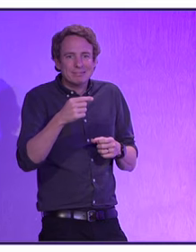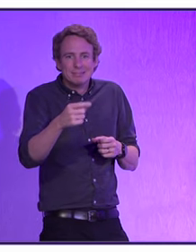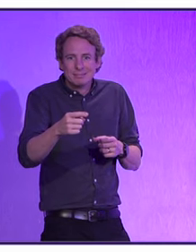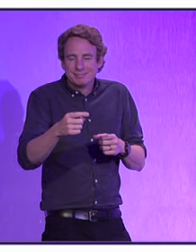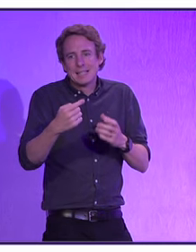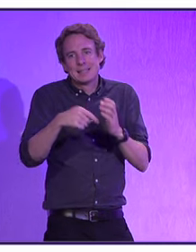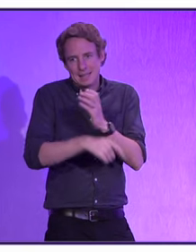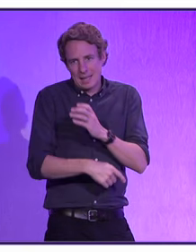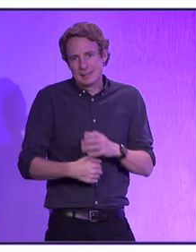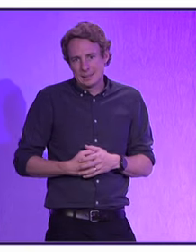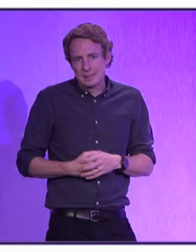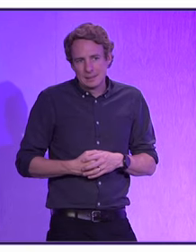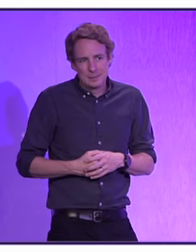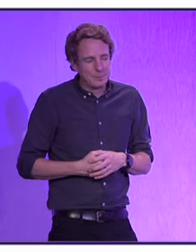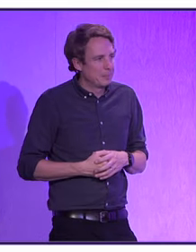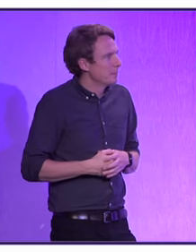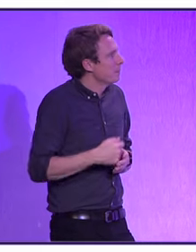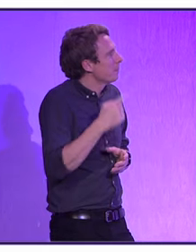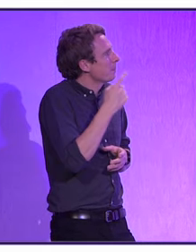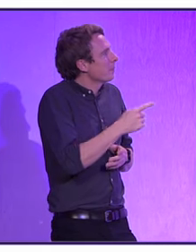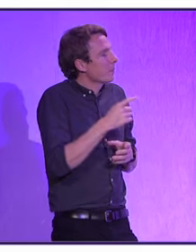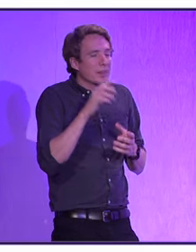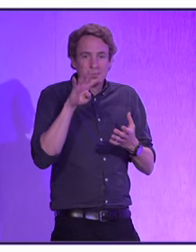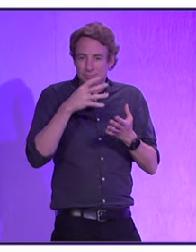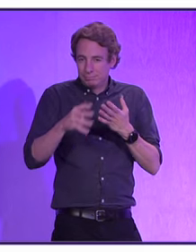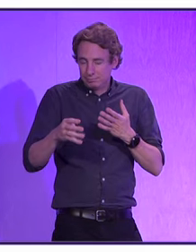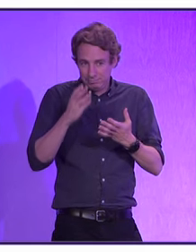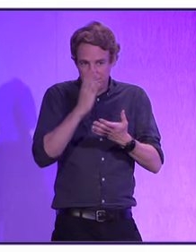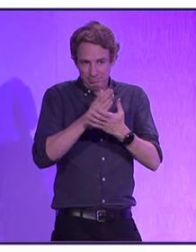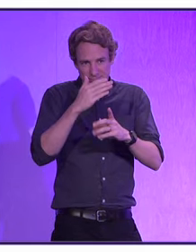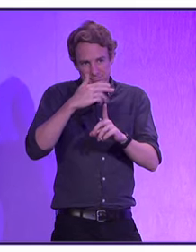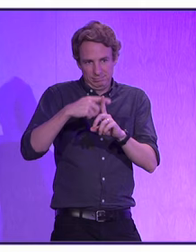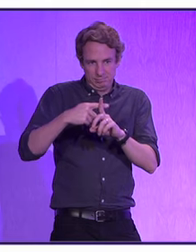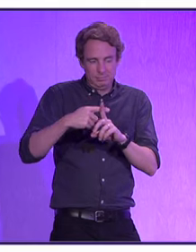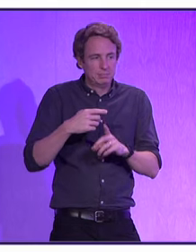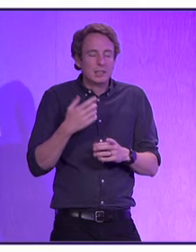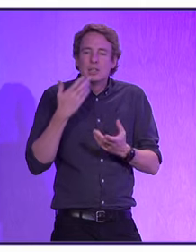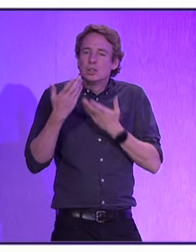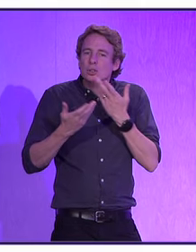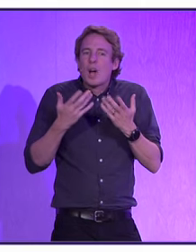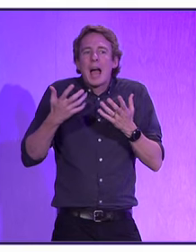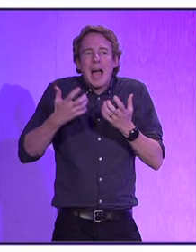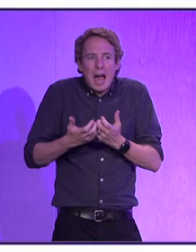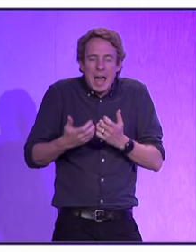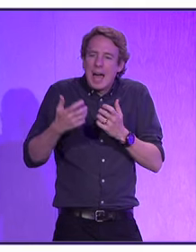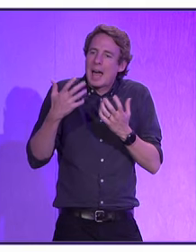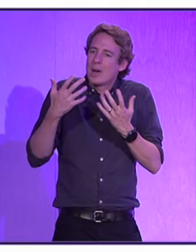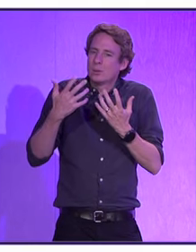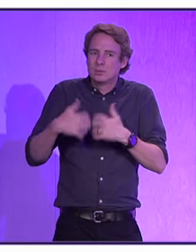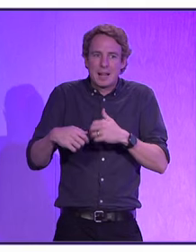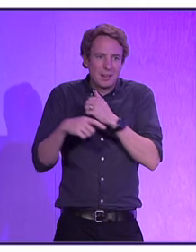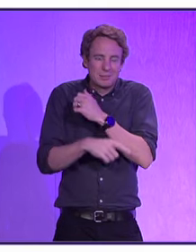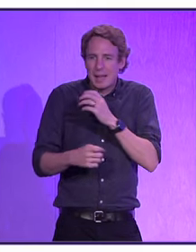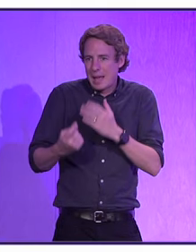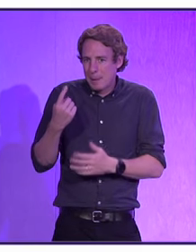to technical debts. So this is like a quadrant that describes how technical debt comes about. Sometimes it's